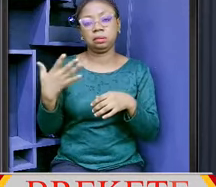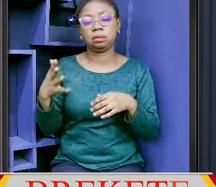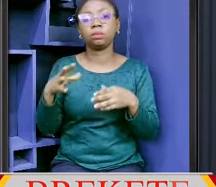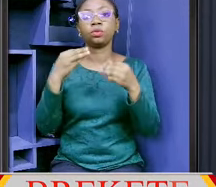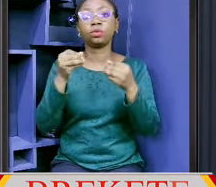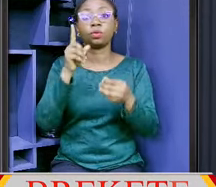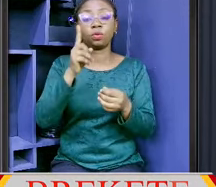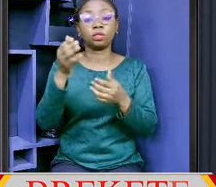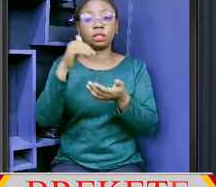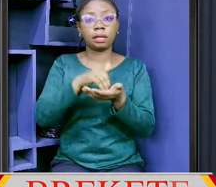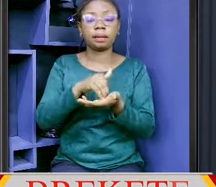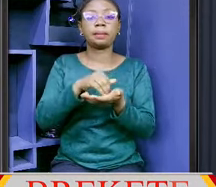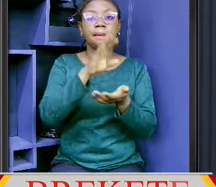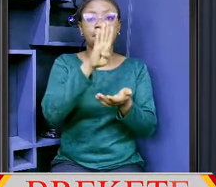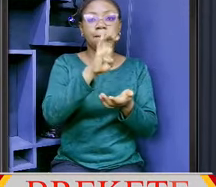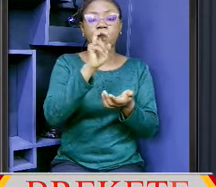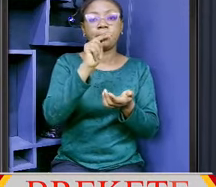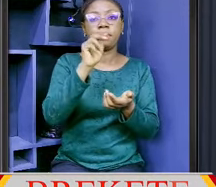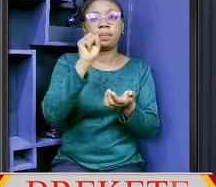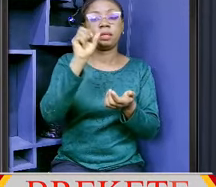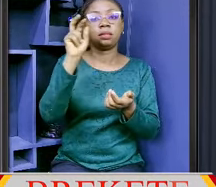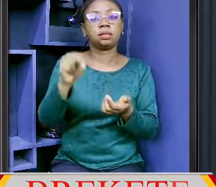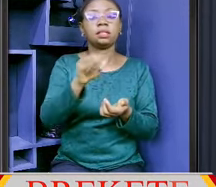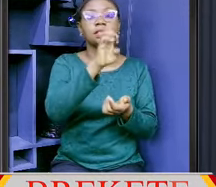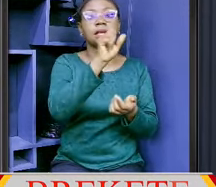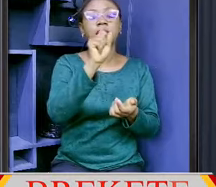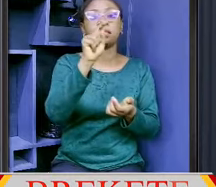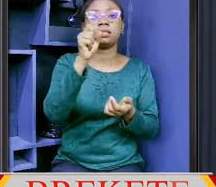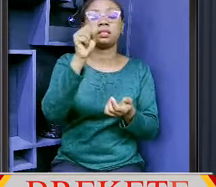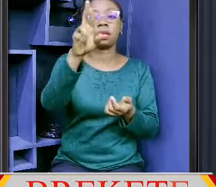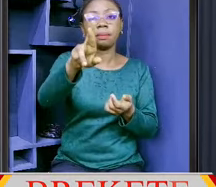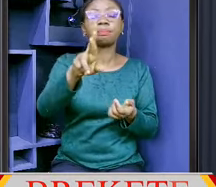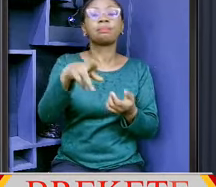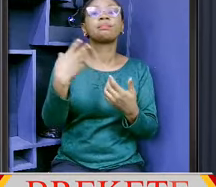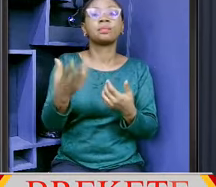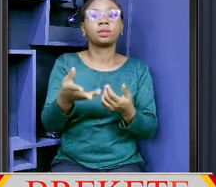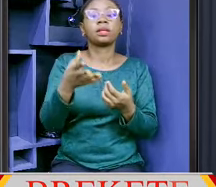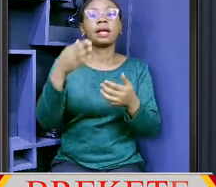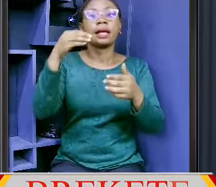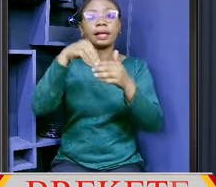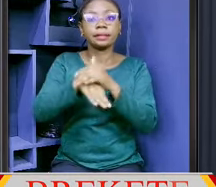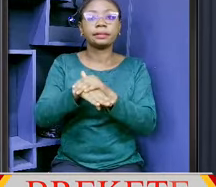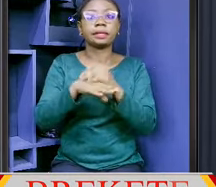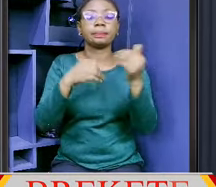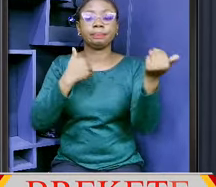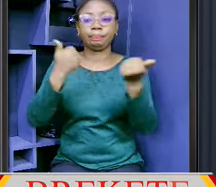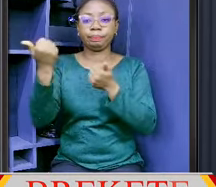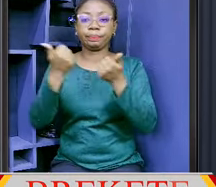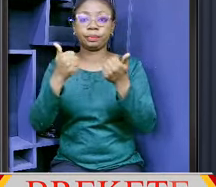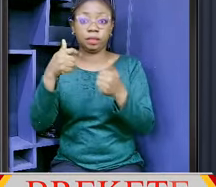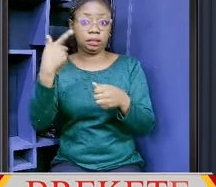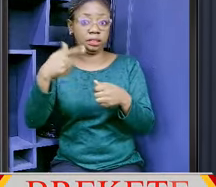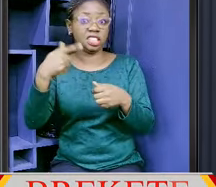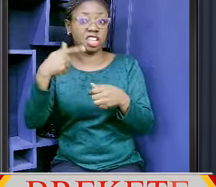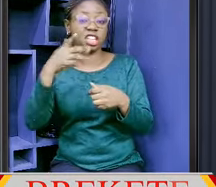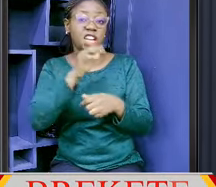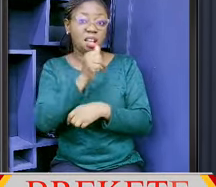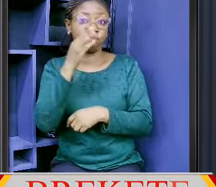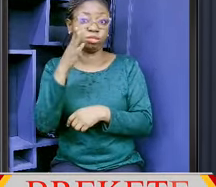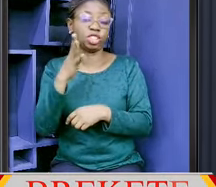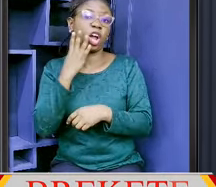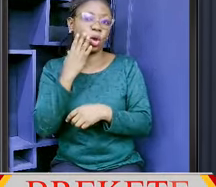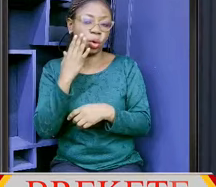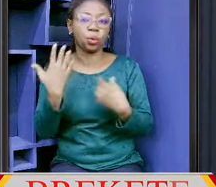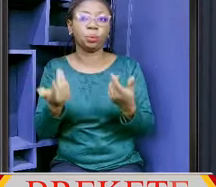So once again, Mrs. Benson Esther Coingubri boarded a taxi, a green